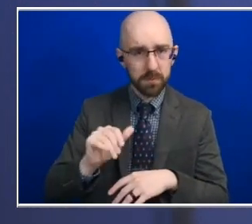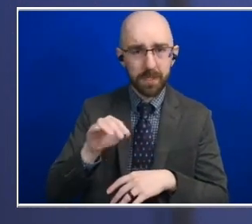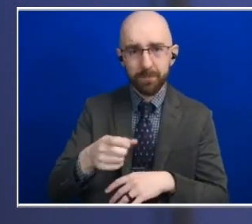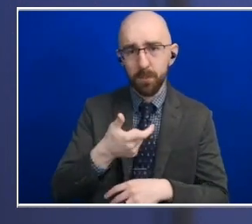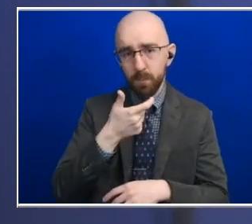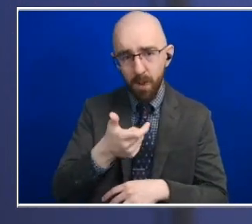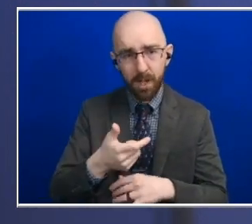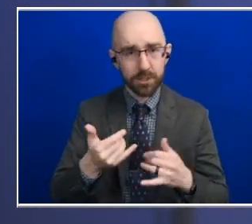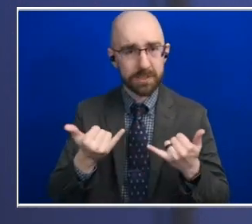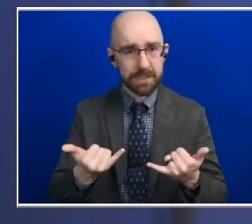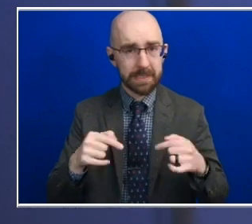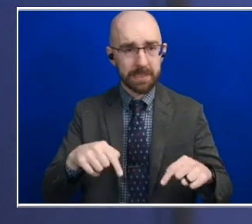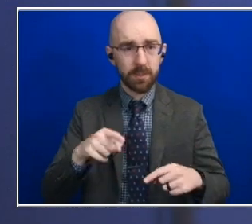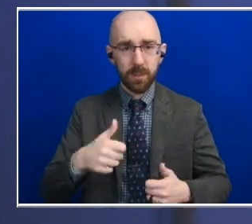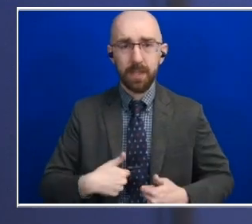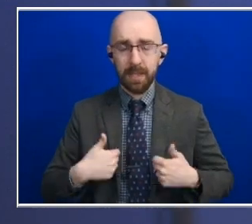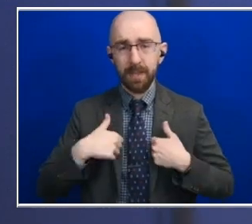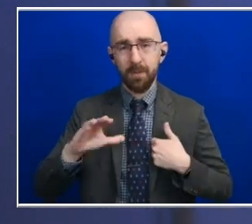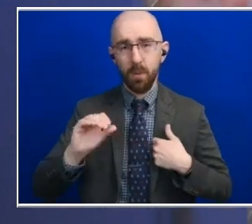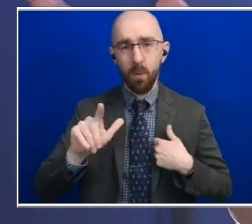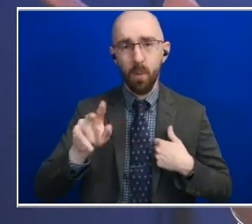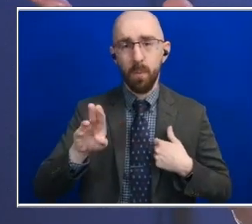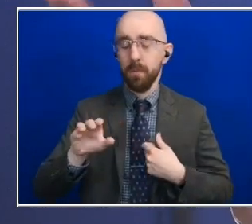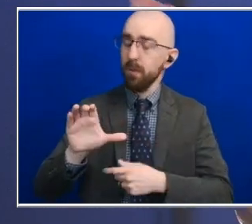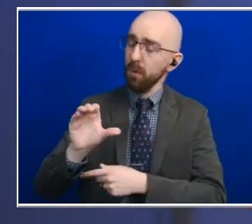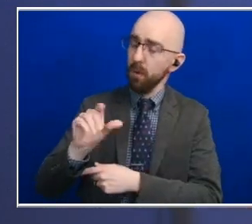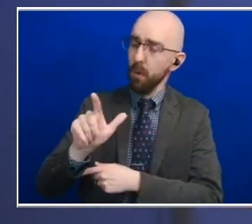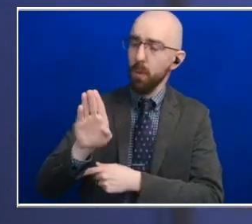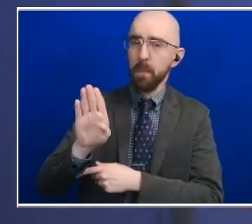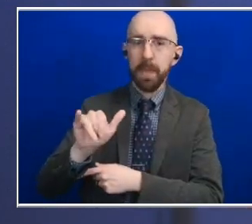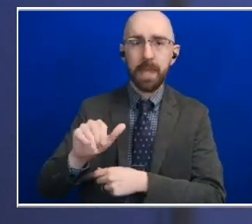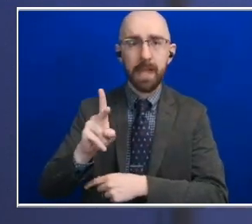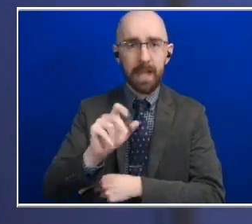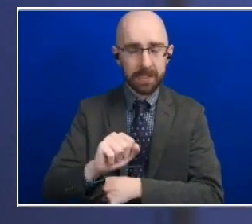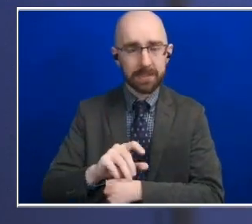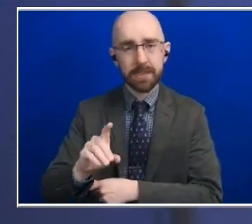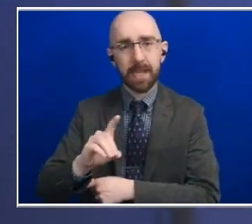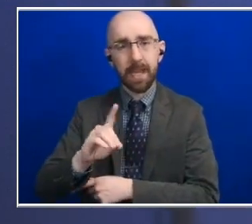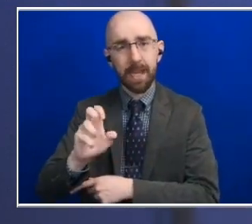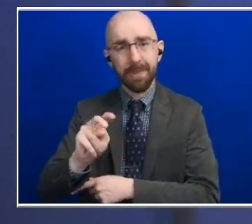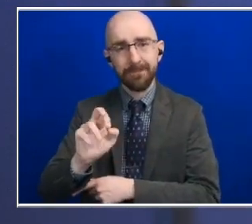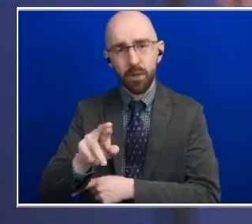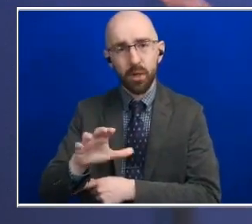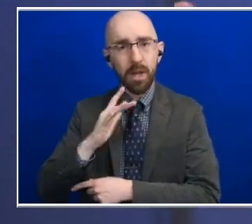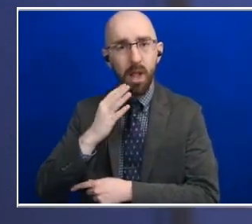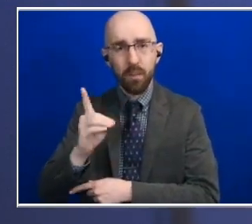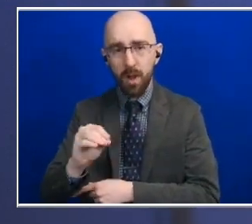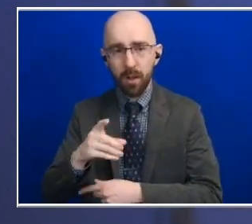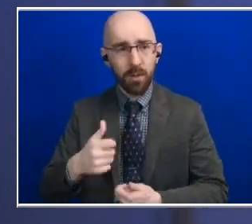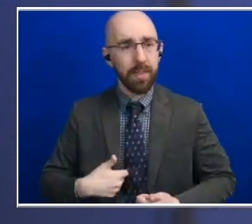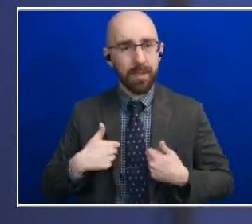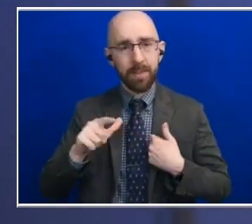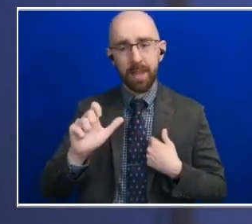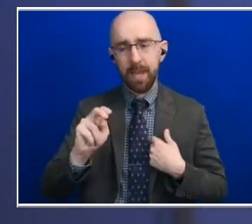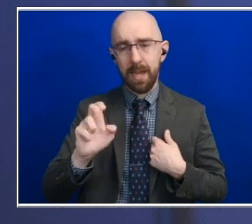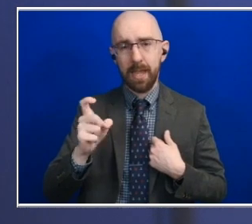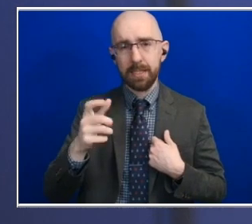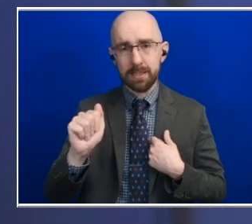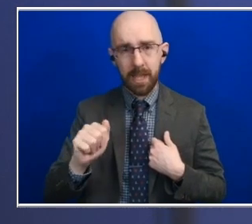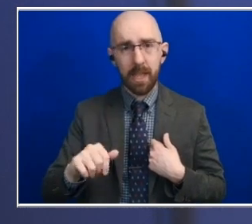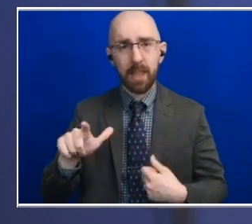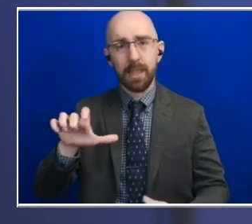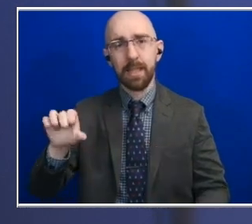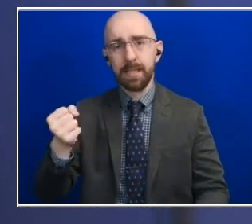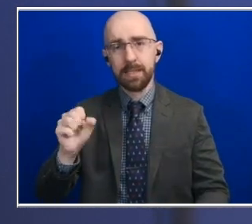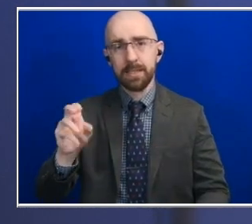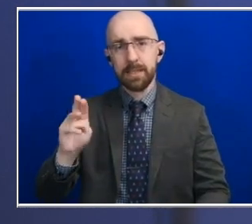in Colby, Kansas, you live in Denver, Colorado, you live in Lenexa, Lee Summit, you can Zoom in to